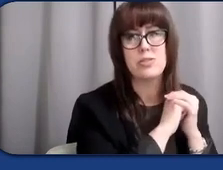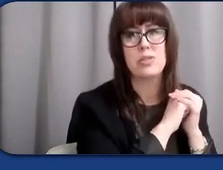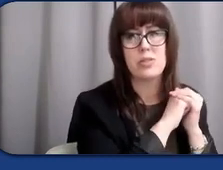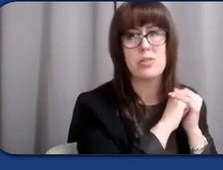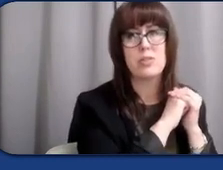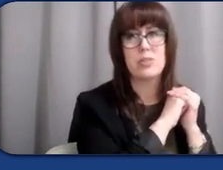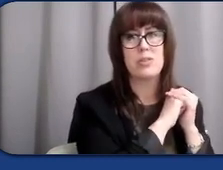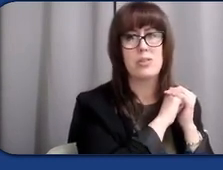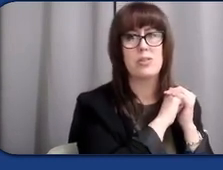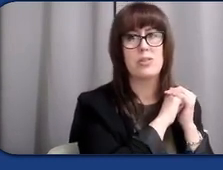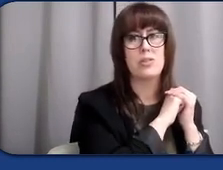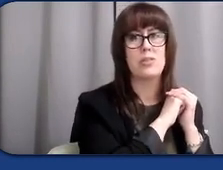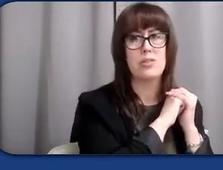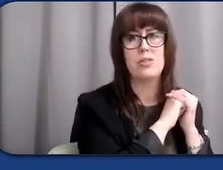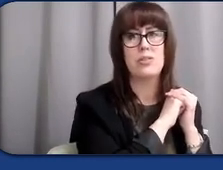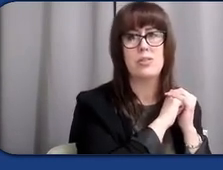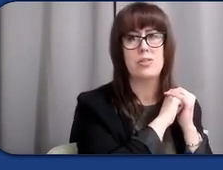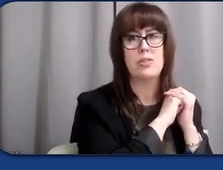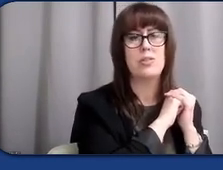Thank you, Gail.